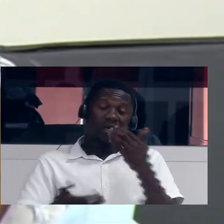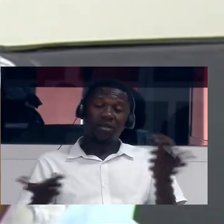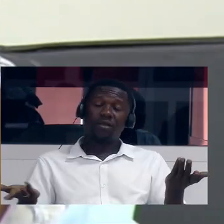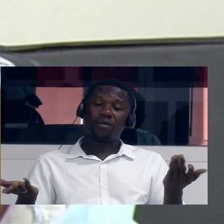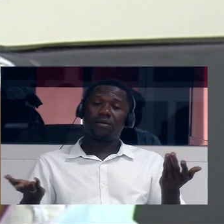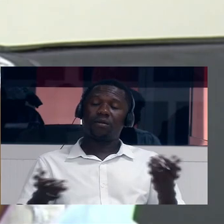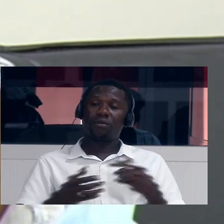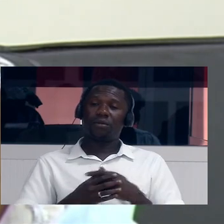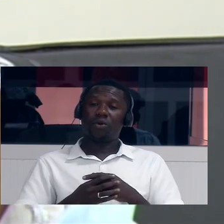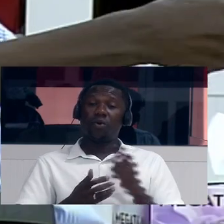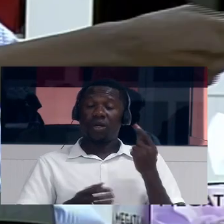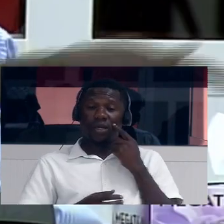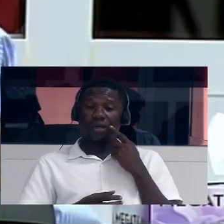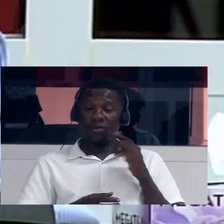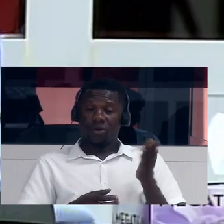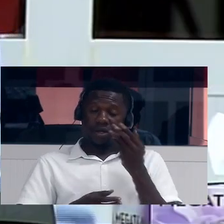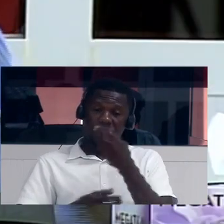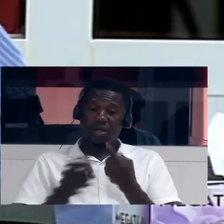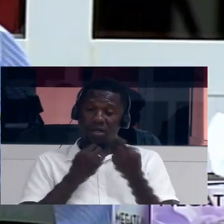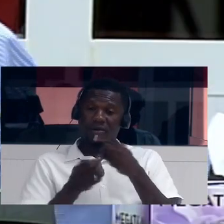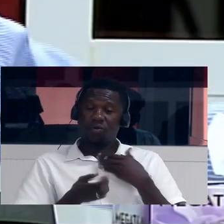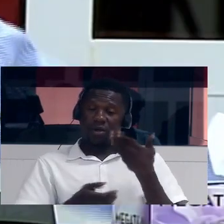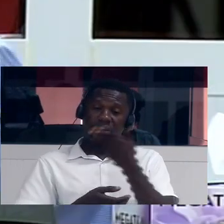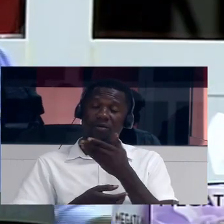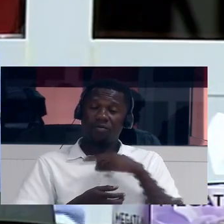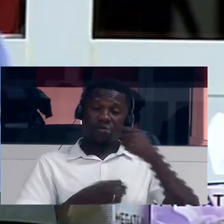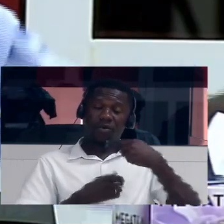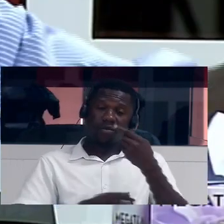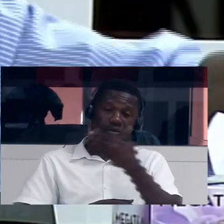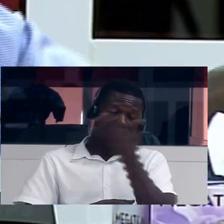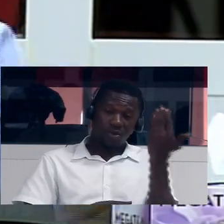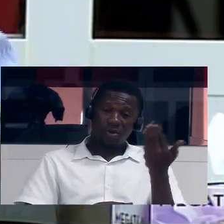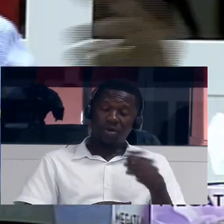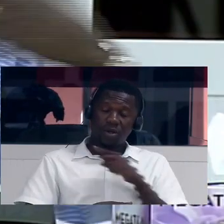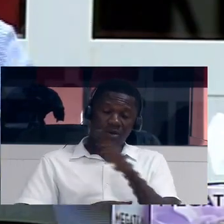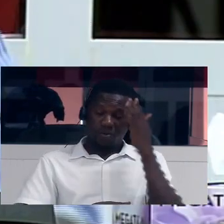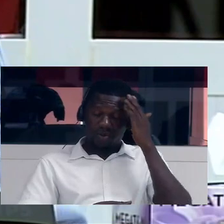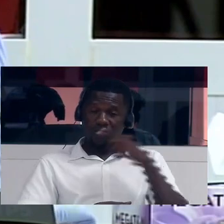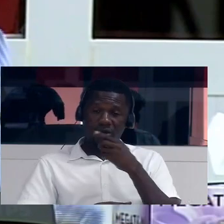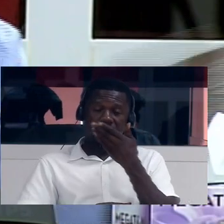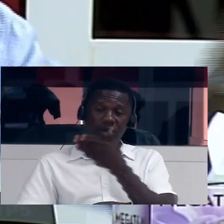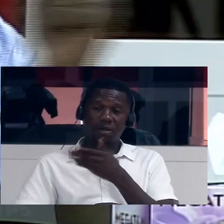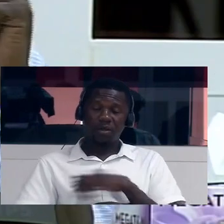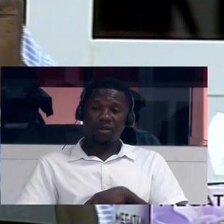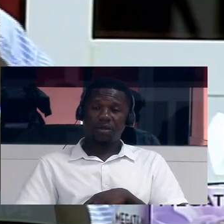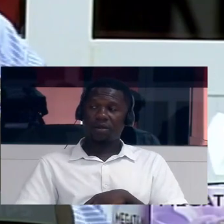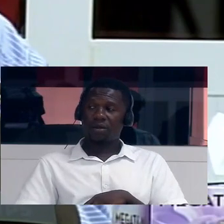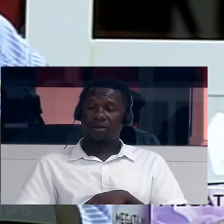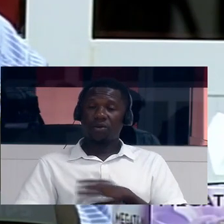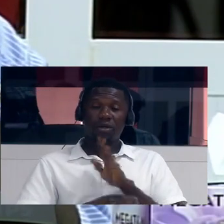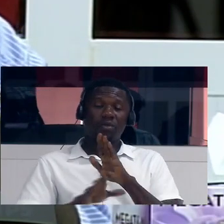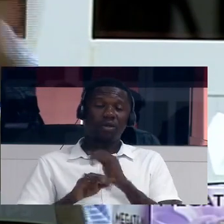And one day I went there again. We were there from morning. They know we are there. Big men like us. You keep you there